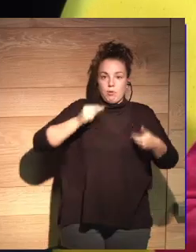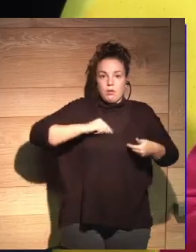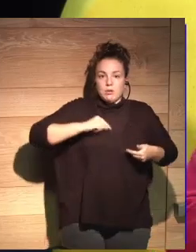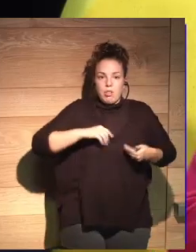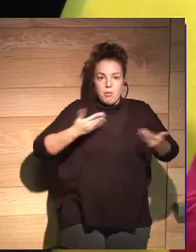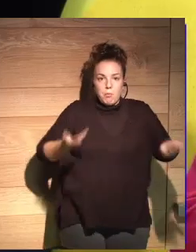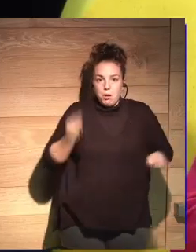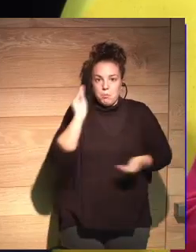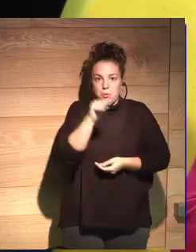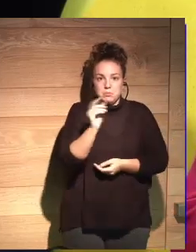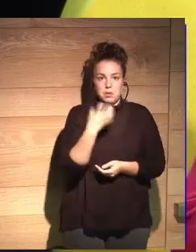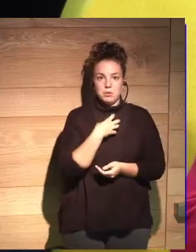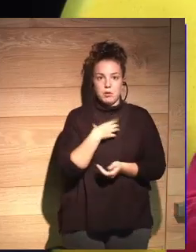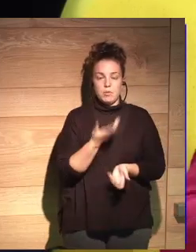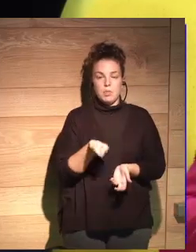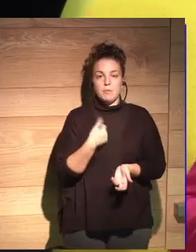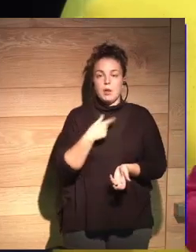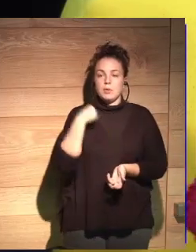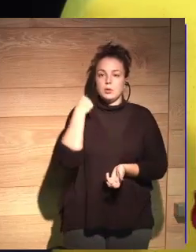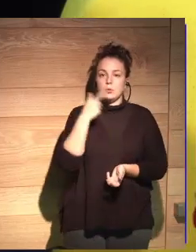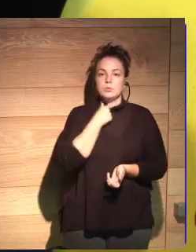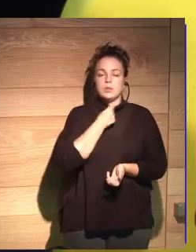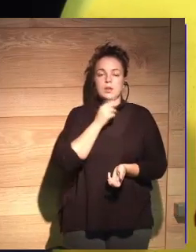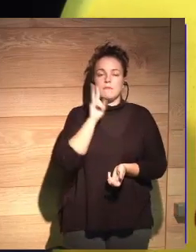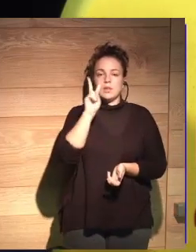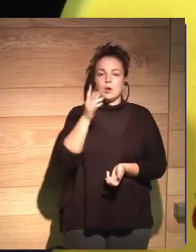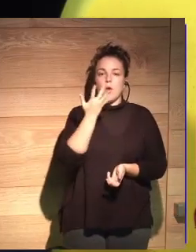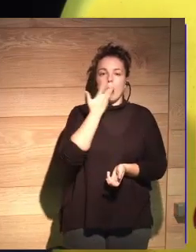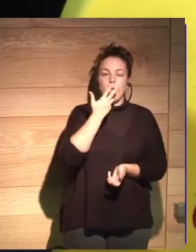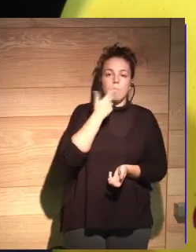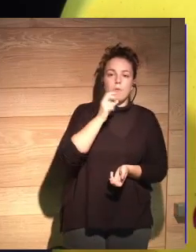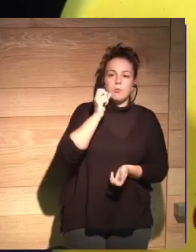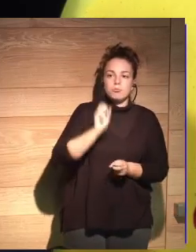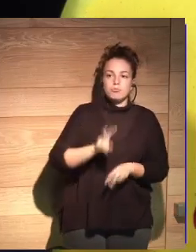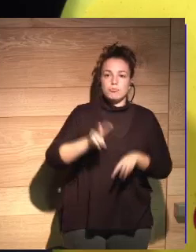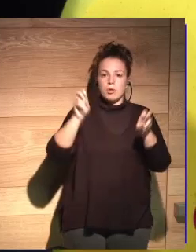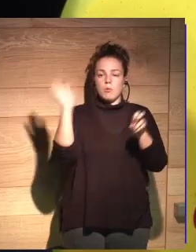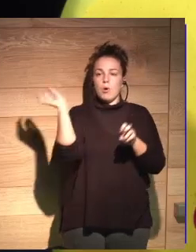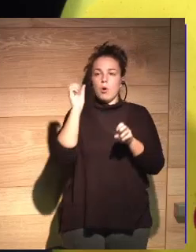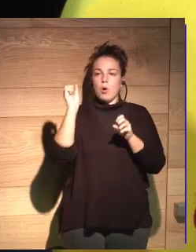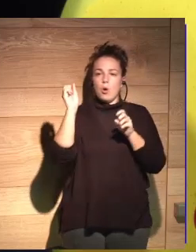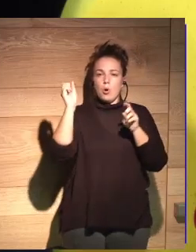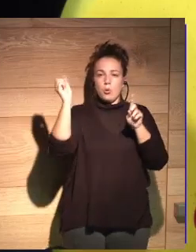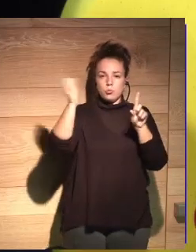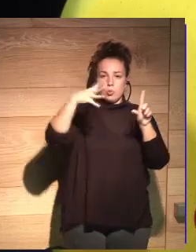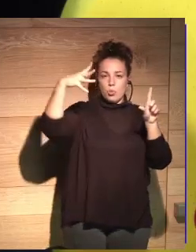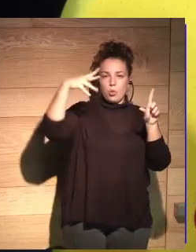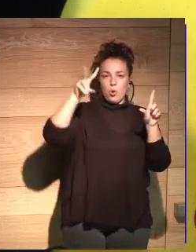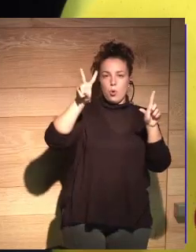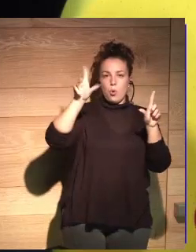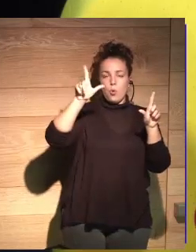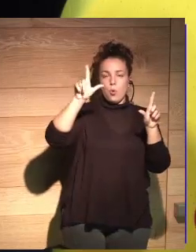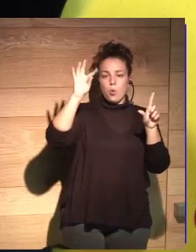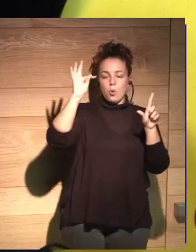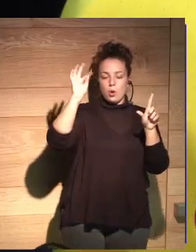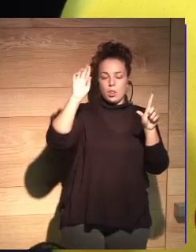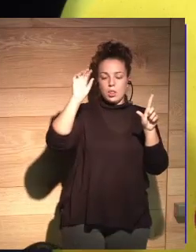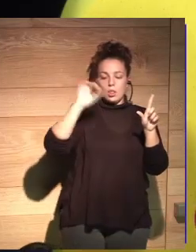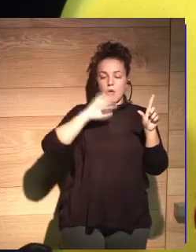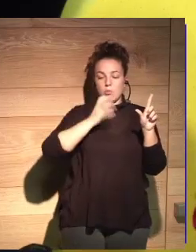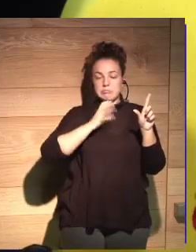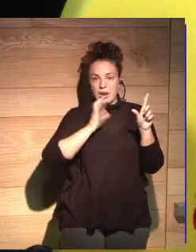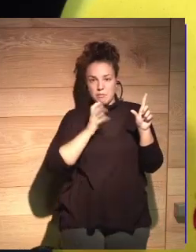see ultraviolet lights, to see the pattern of spring flowers. The amazing thing about the brain is that it doesn't seem to care too much